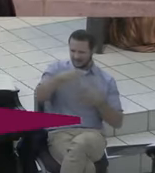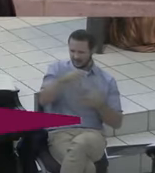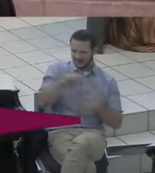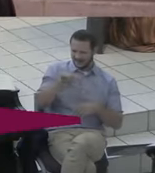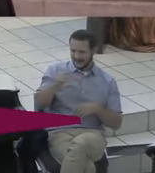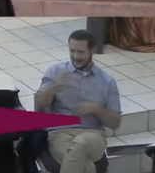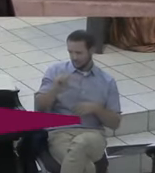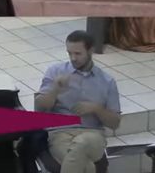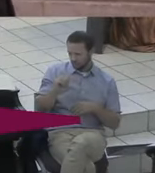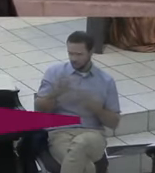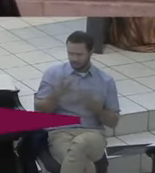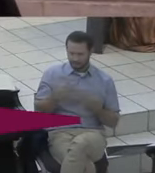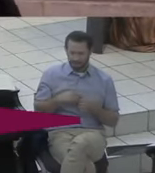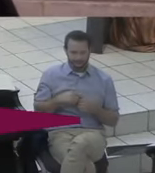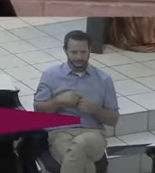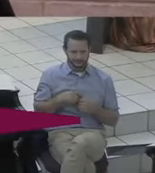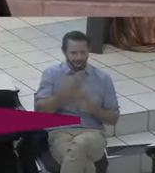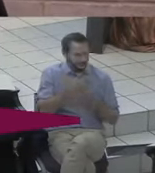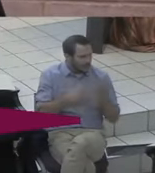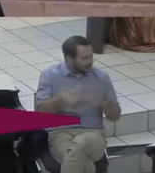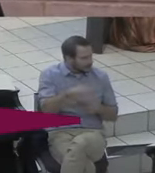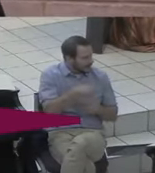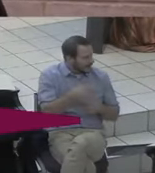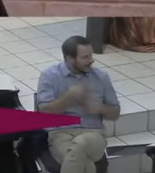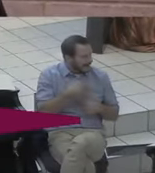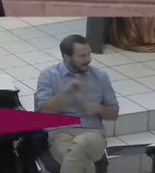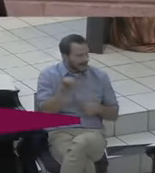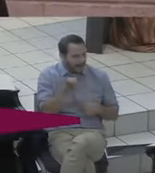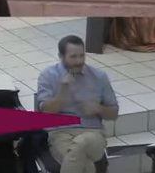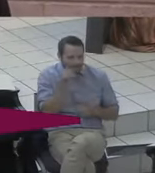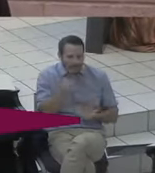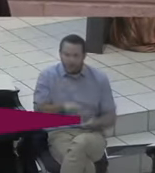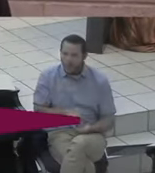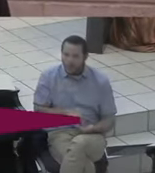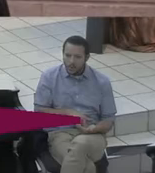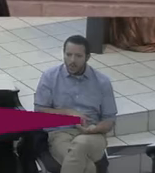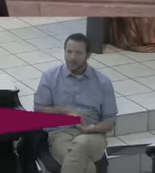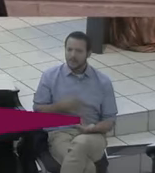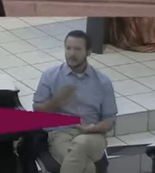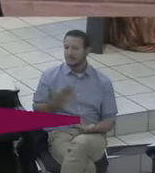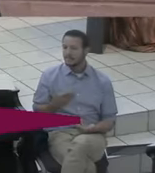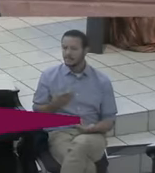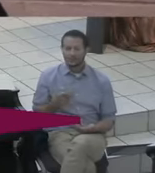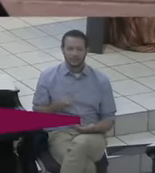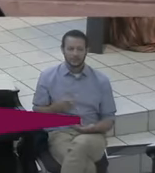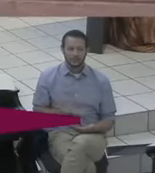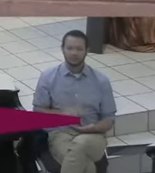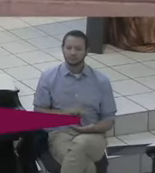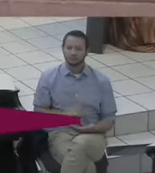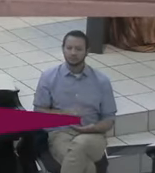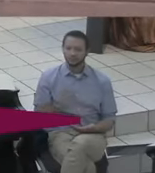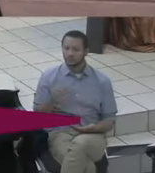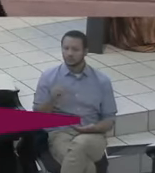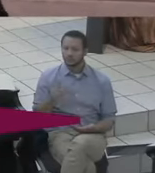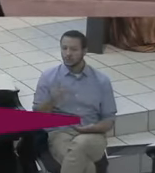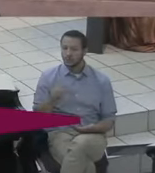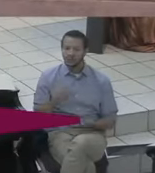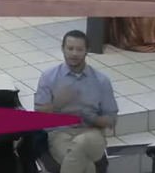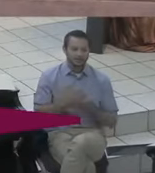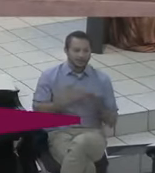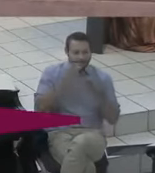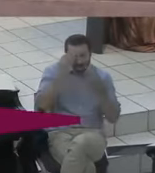Even at this moment, some of you have your iPhones in hand and are perhaps Googling some piece